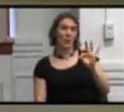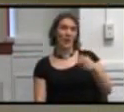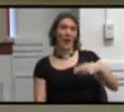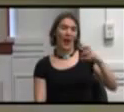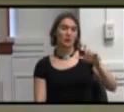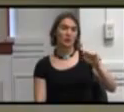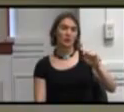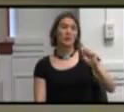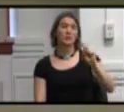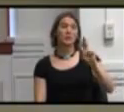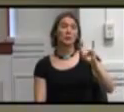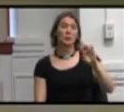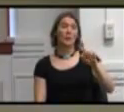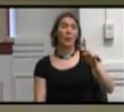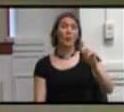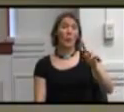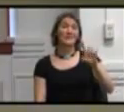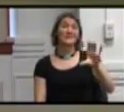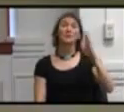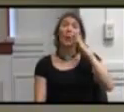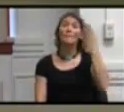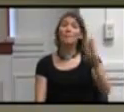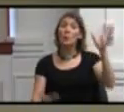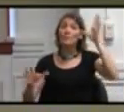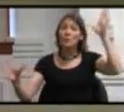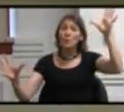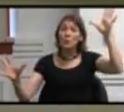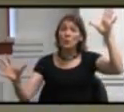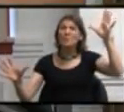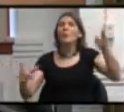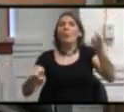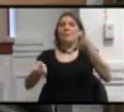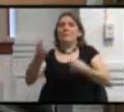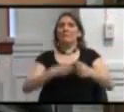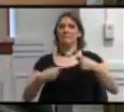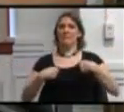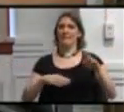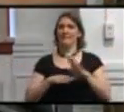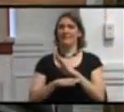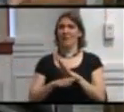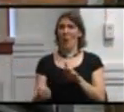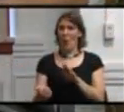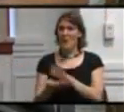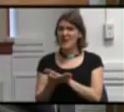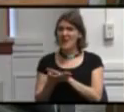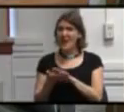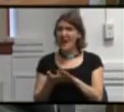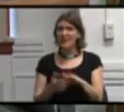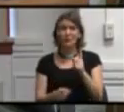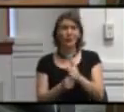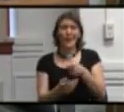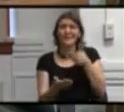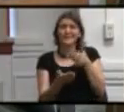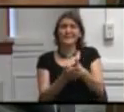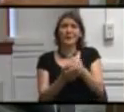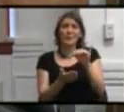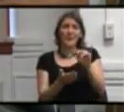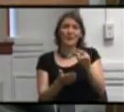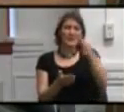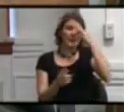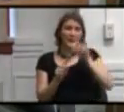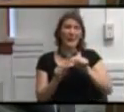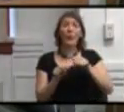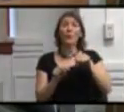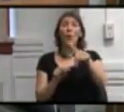Street in Suite 101C, where the Blue Moose Cafe and Gift Shop used to be. Yeah, it's just off Main Street, so really